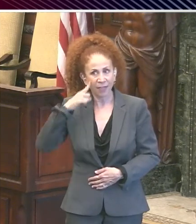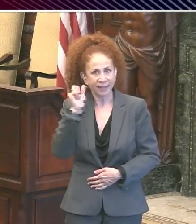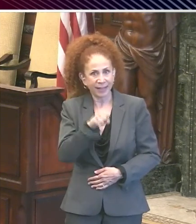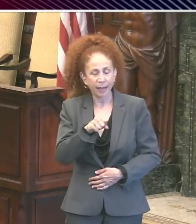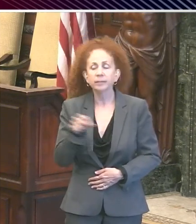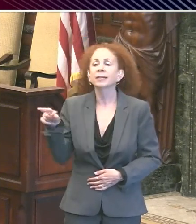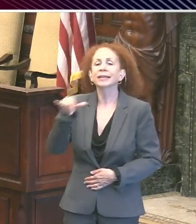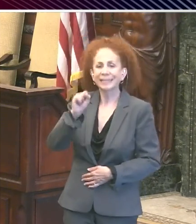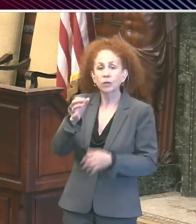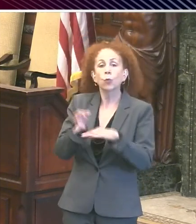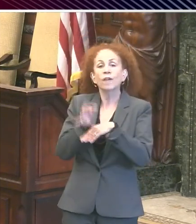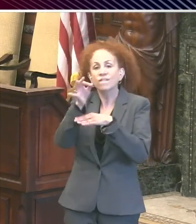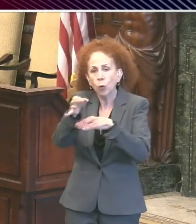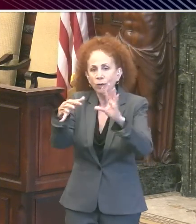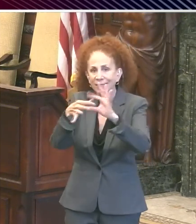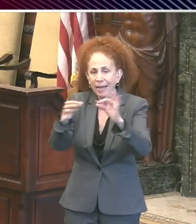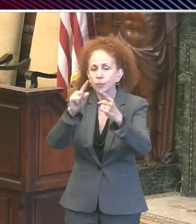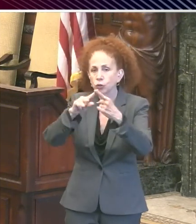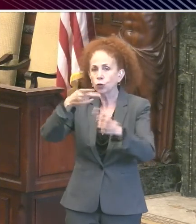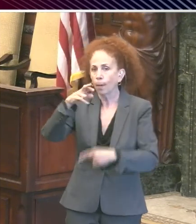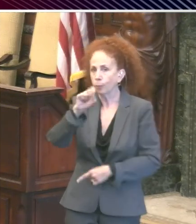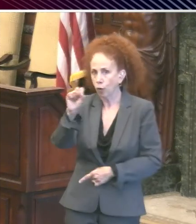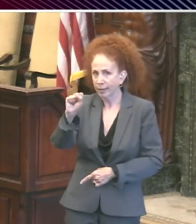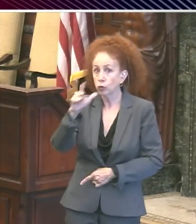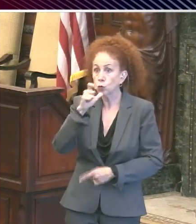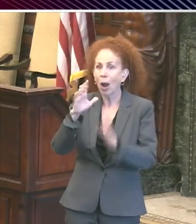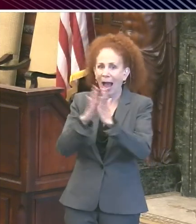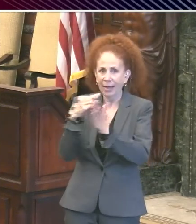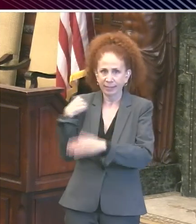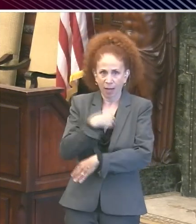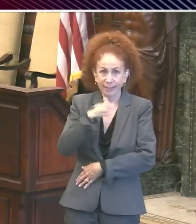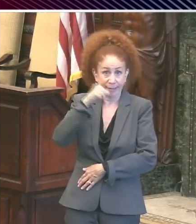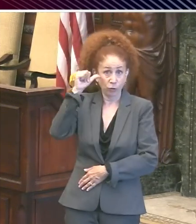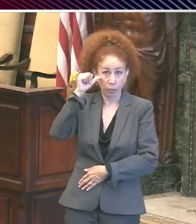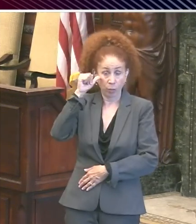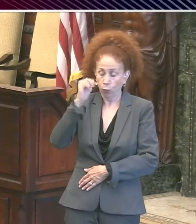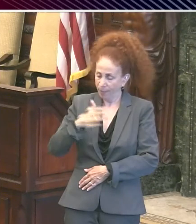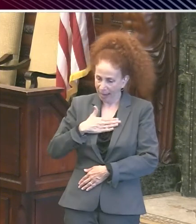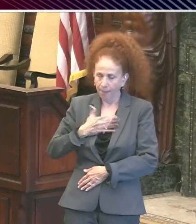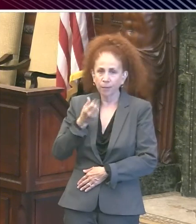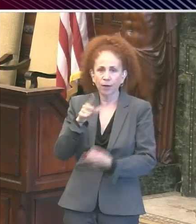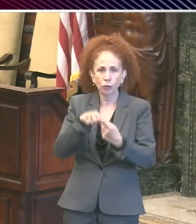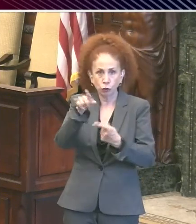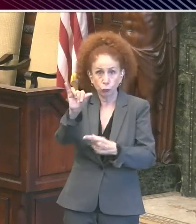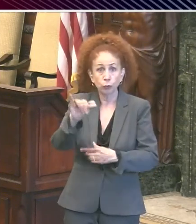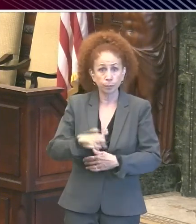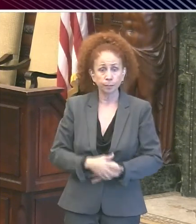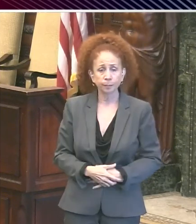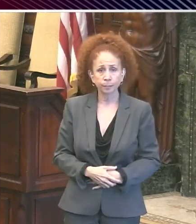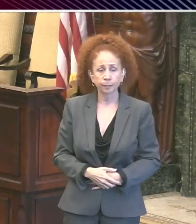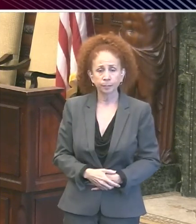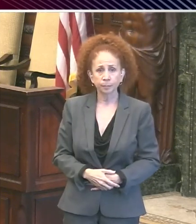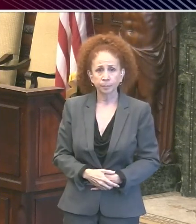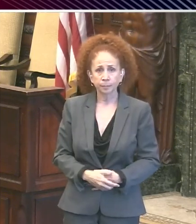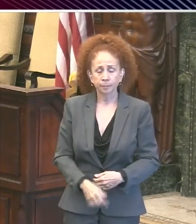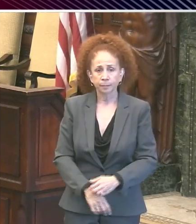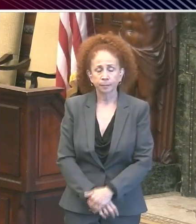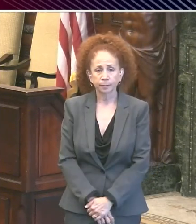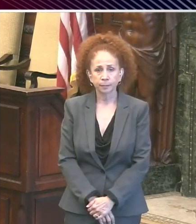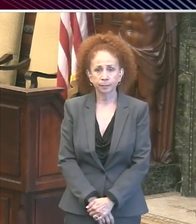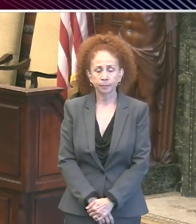Yes, we forwarded statements to press who asked yesterday. We'd be happy to provide that.